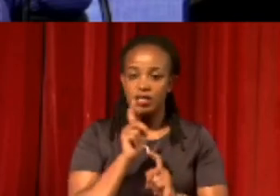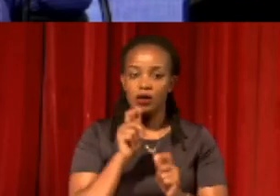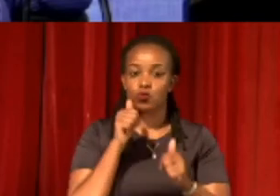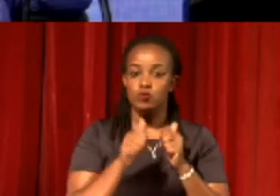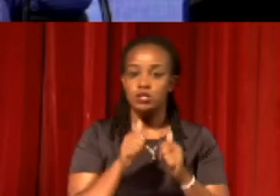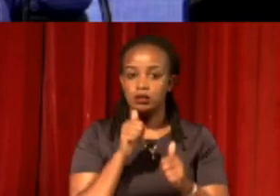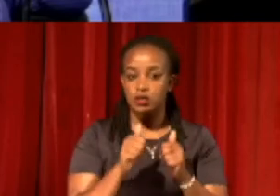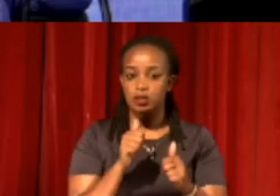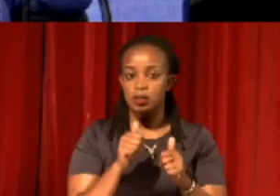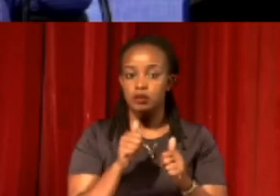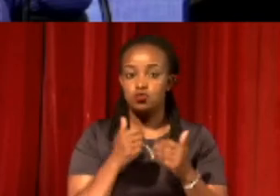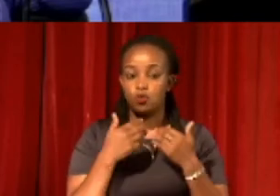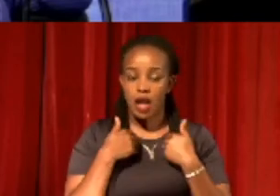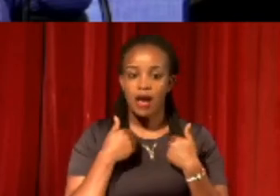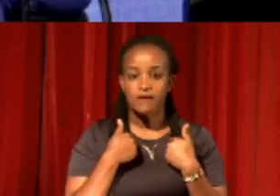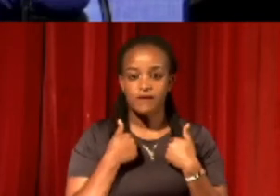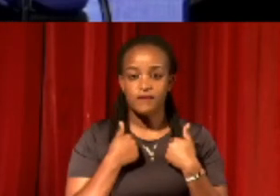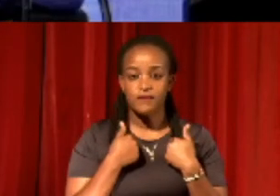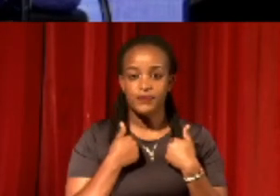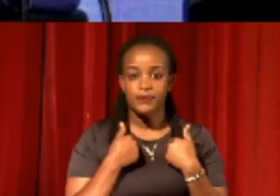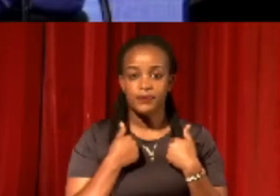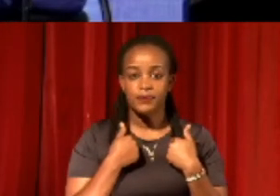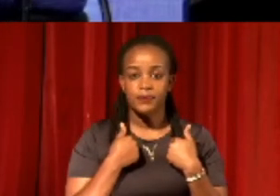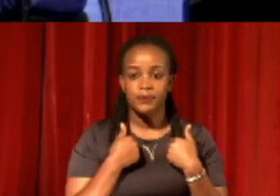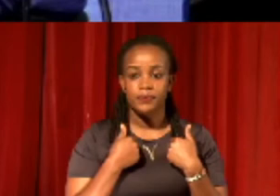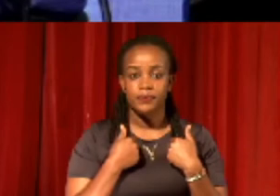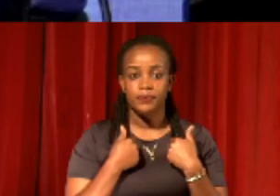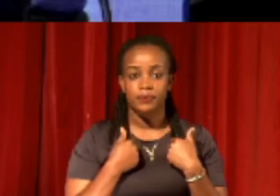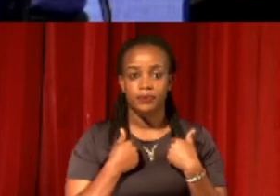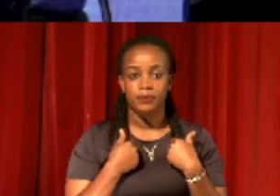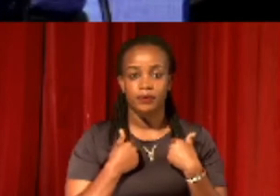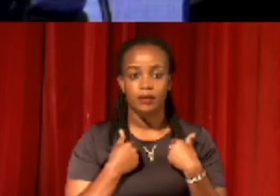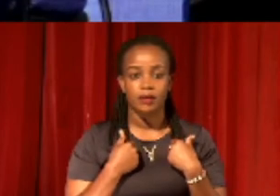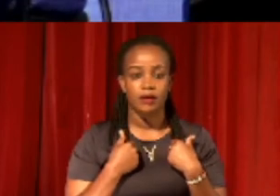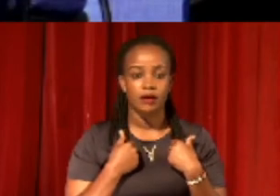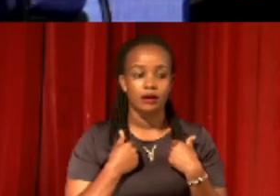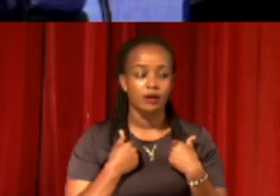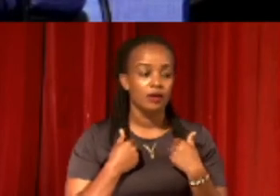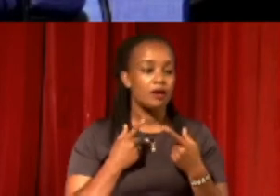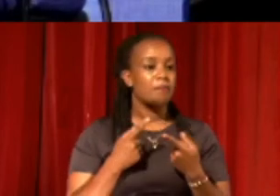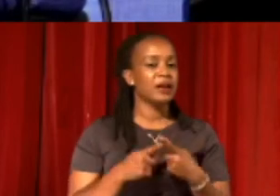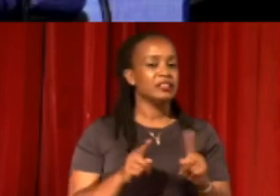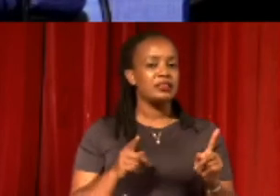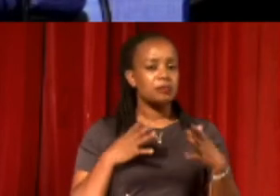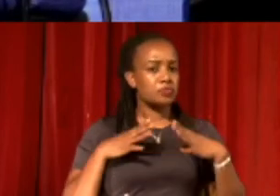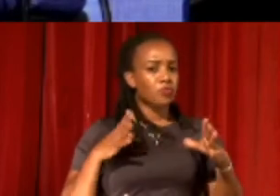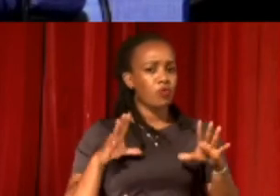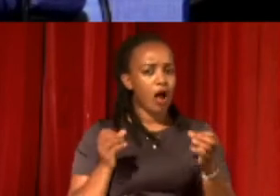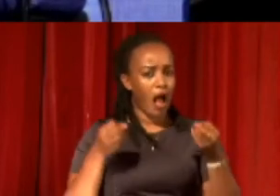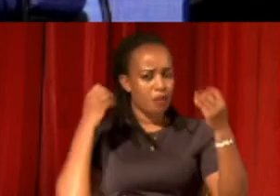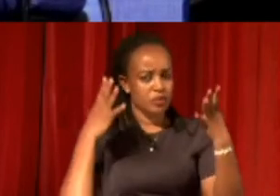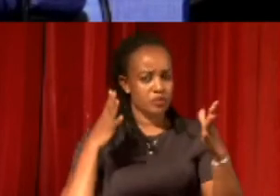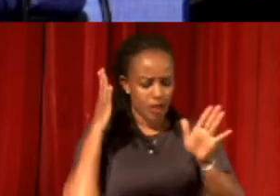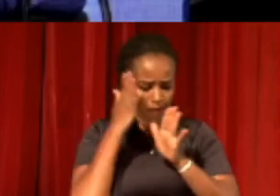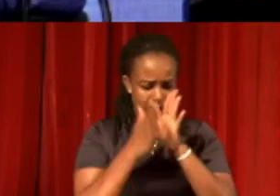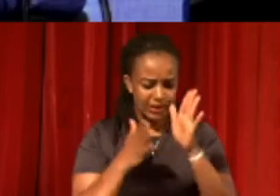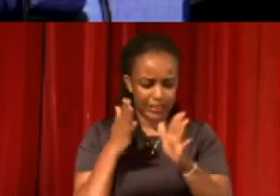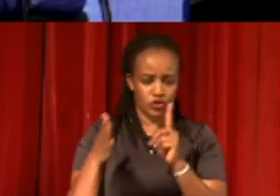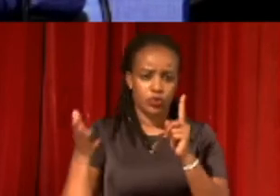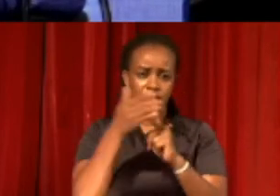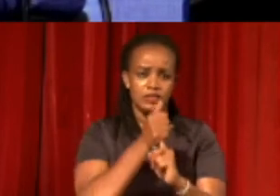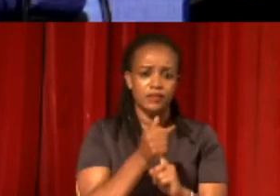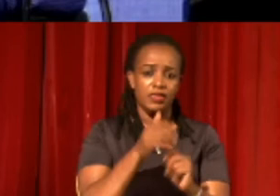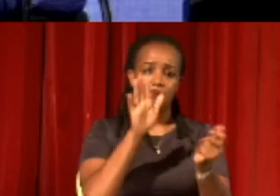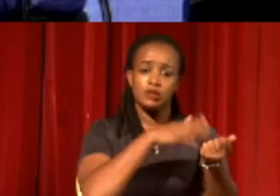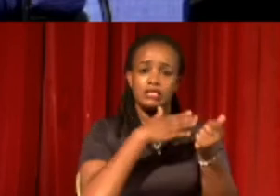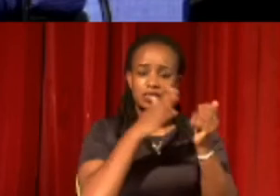us. Okay. Yeah, but the bigger of, reach. Yeah, in terms of the bigger reach, what are the bigger reach? What are the, you know, in terms of